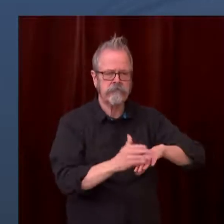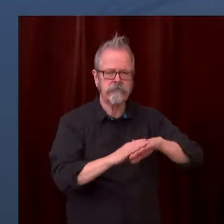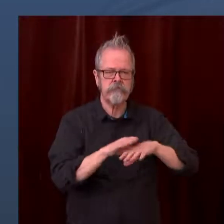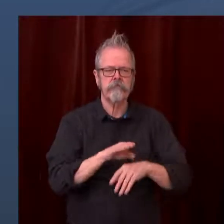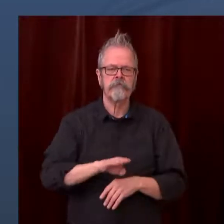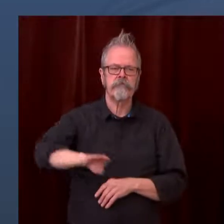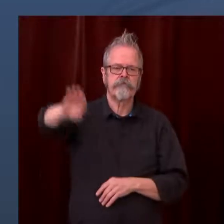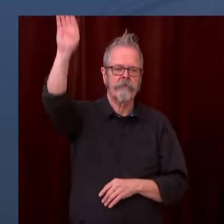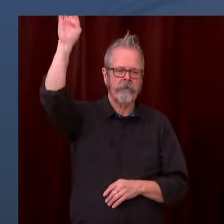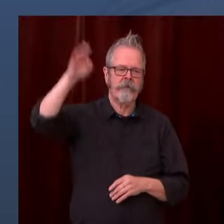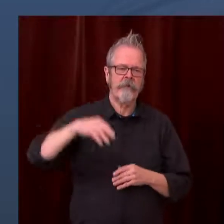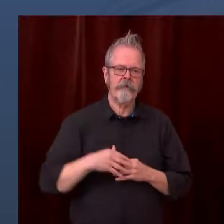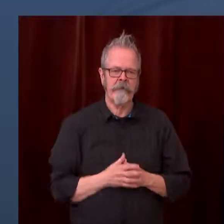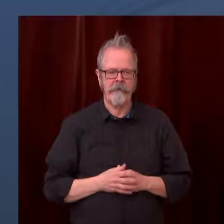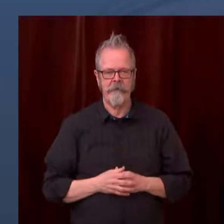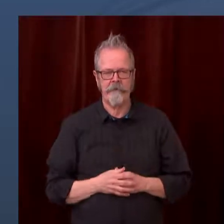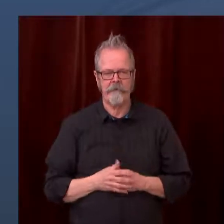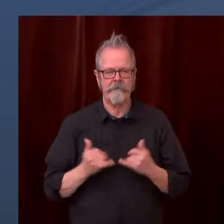Governor, the